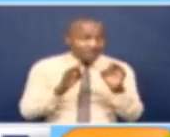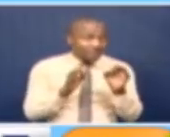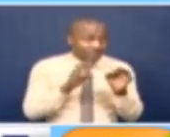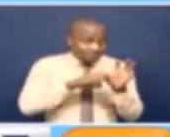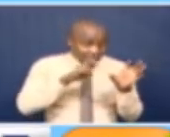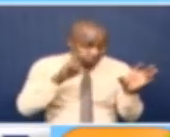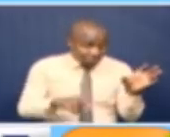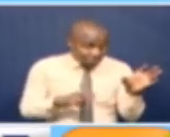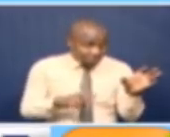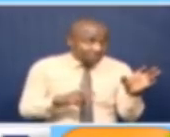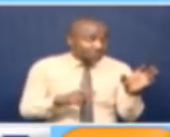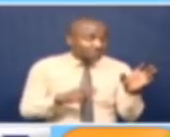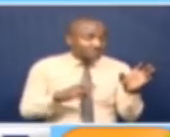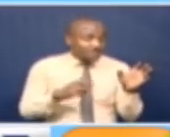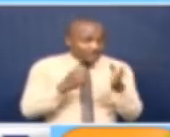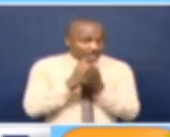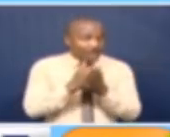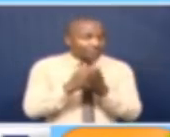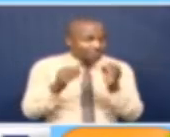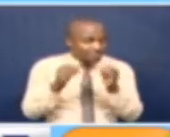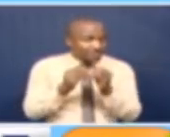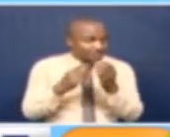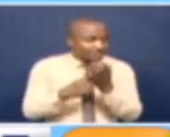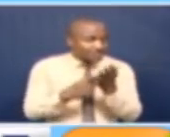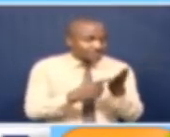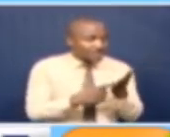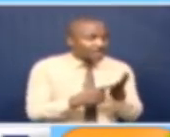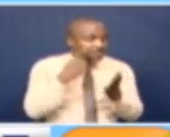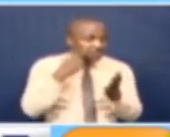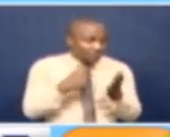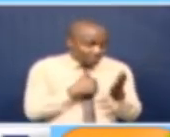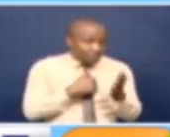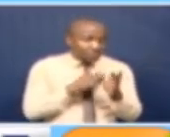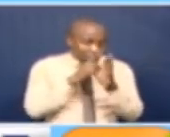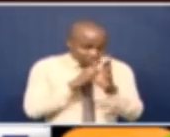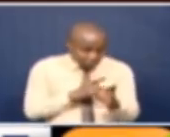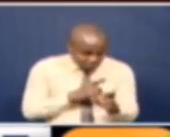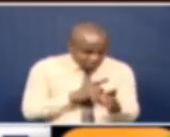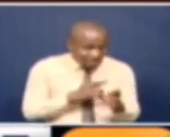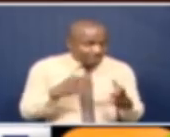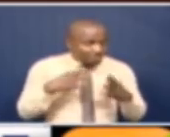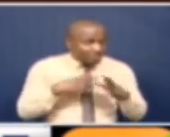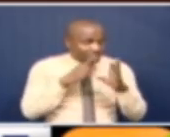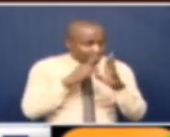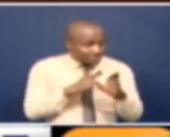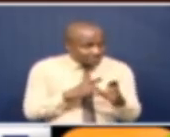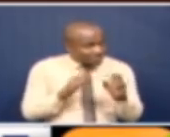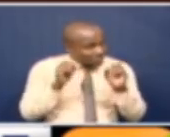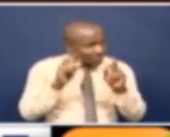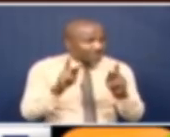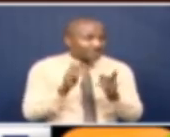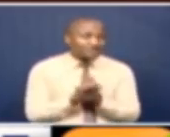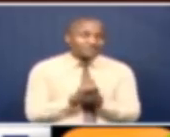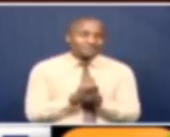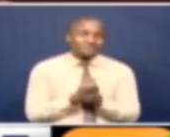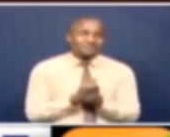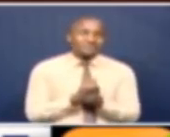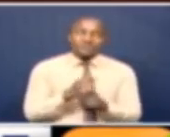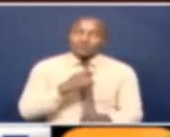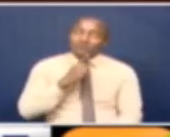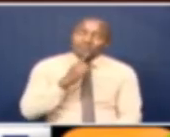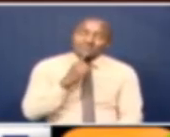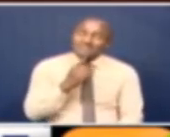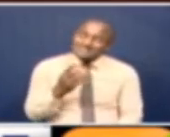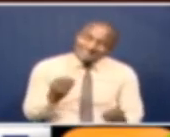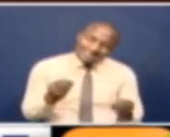if that's the discussion that we need to have for me to be respected and for my people to be respected, so be it. So what I'm saying is very